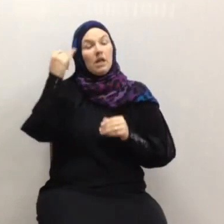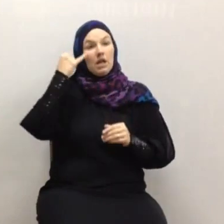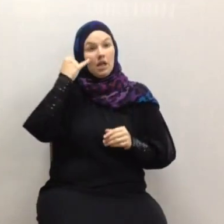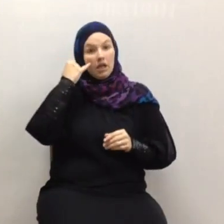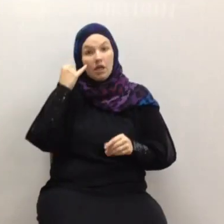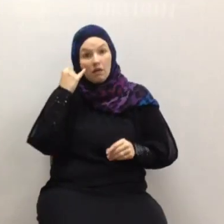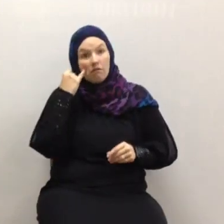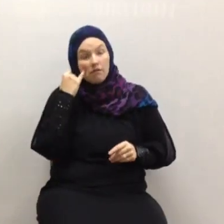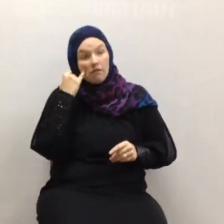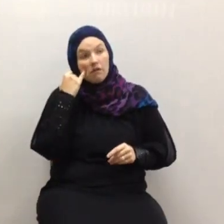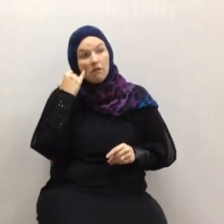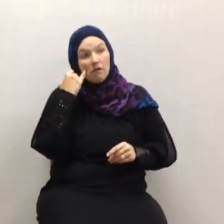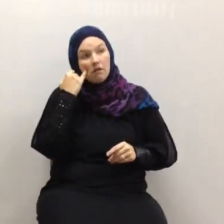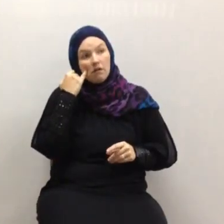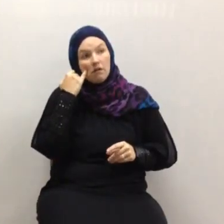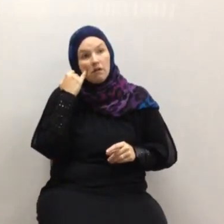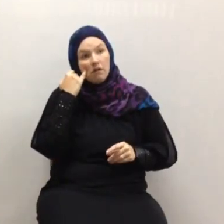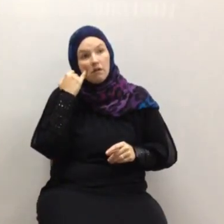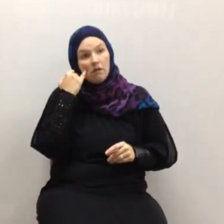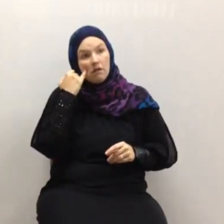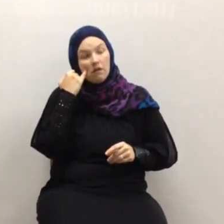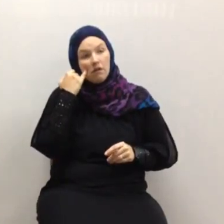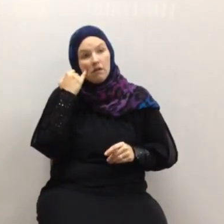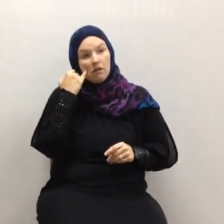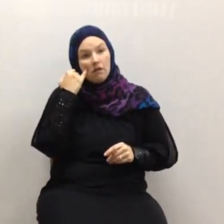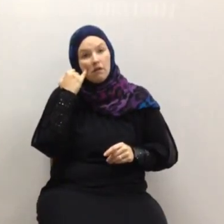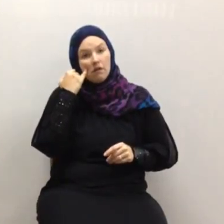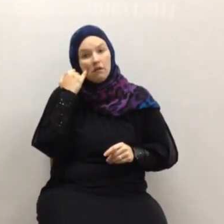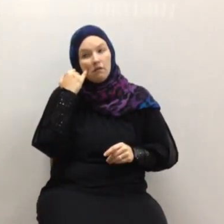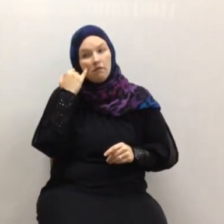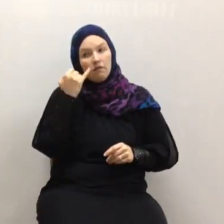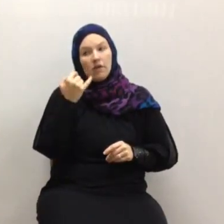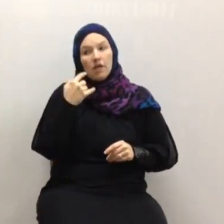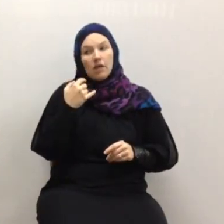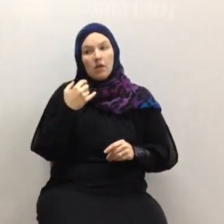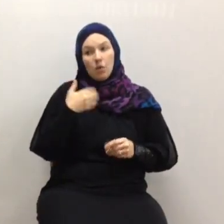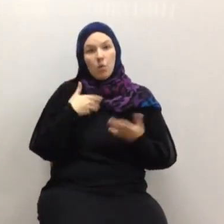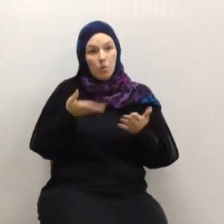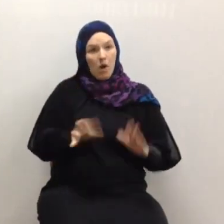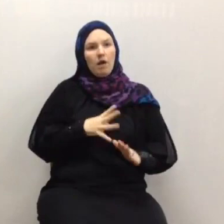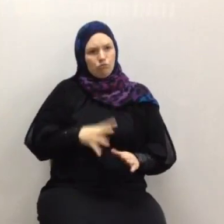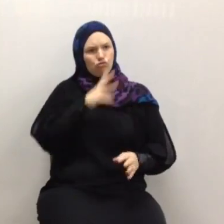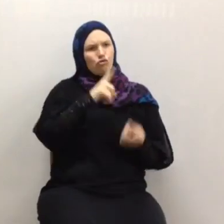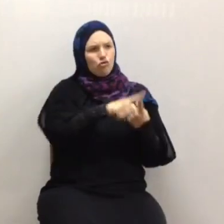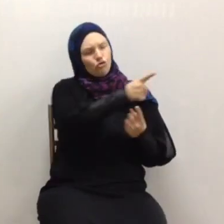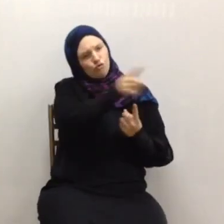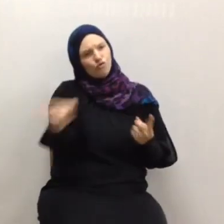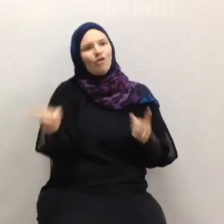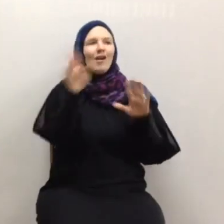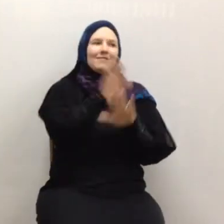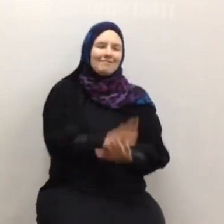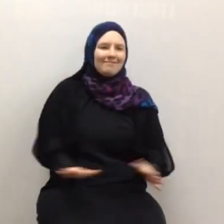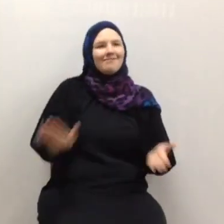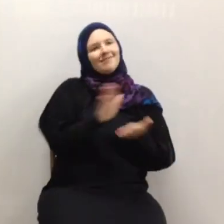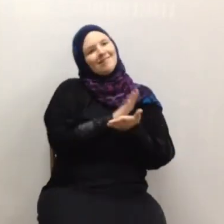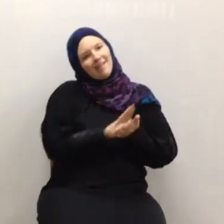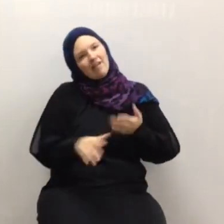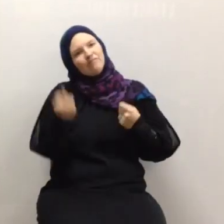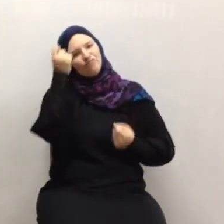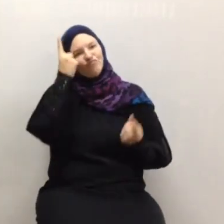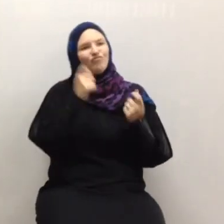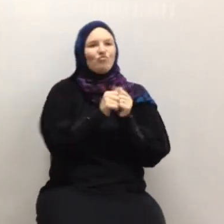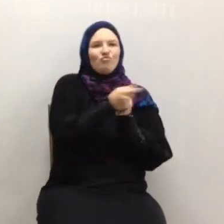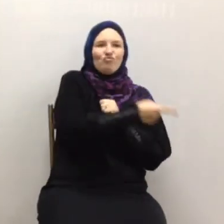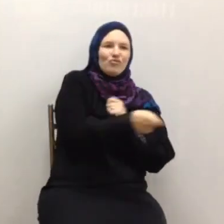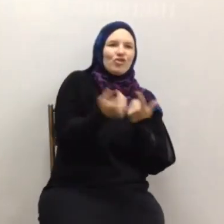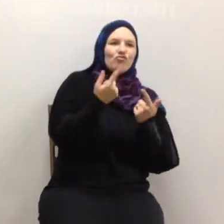harsh in the way I'm talking to you when it comes to understanding Islam, it is because a